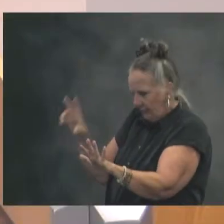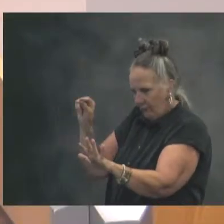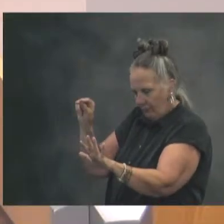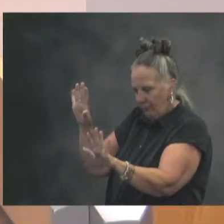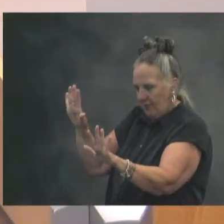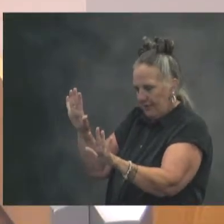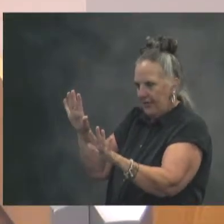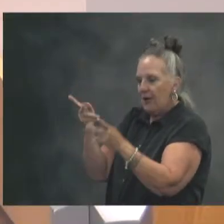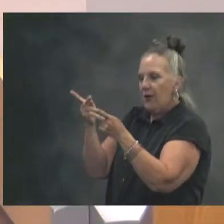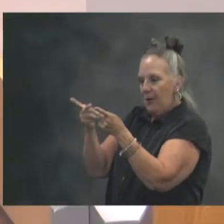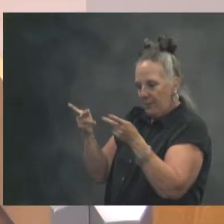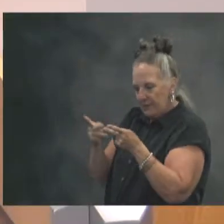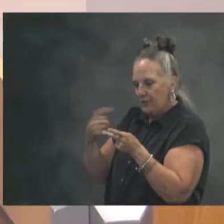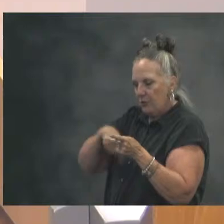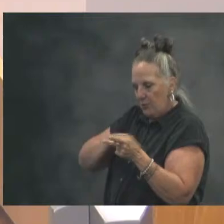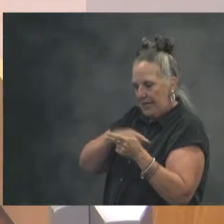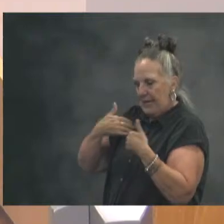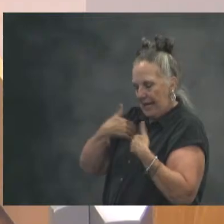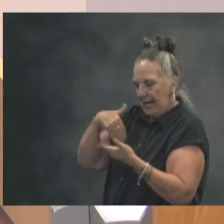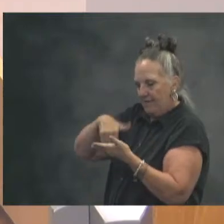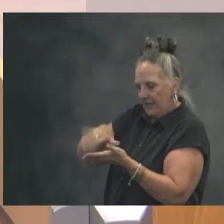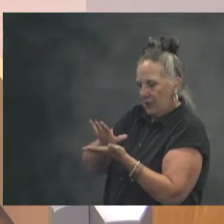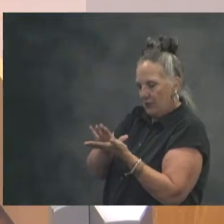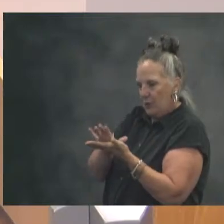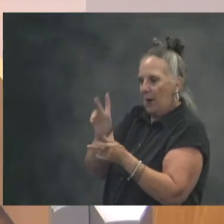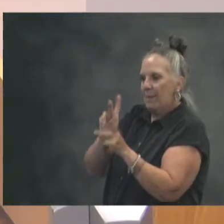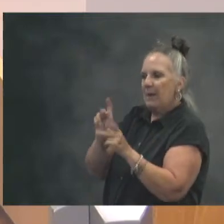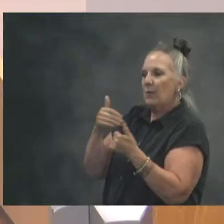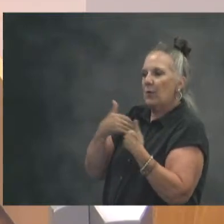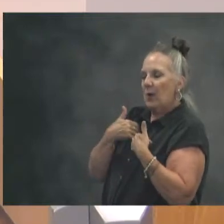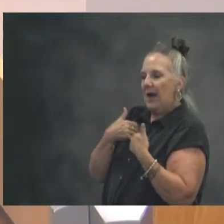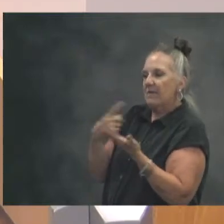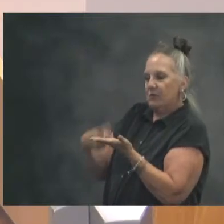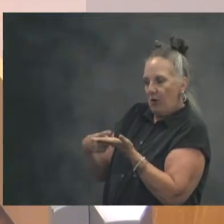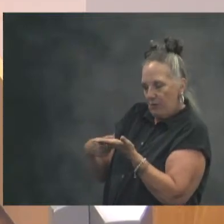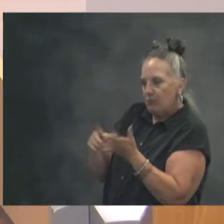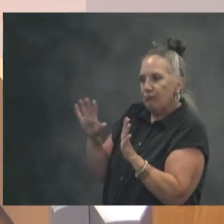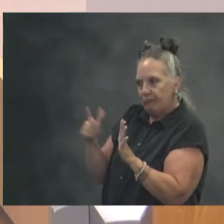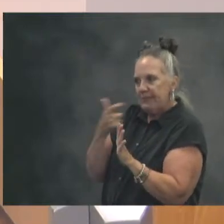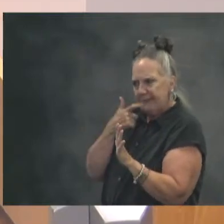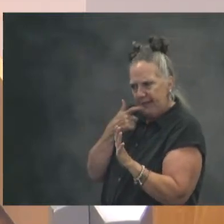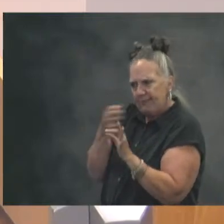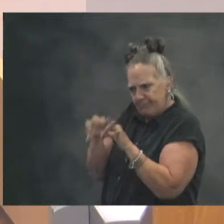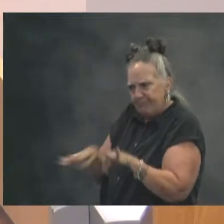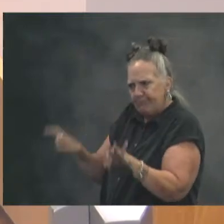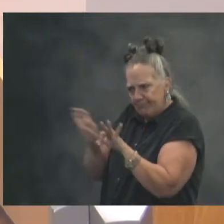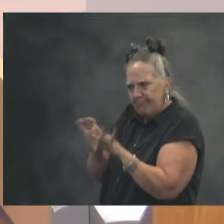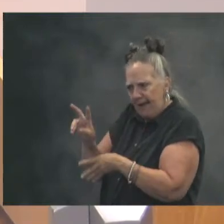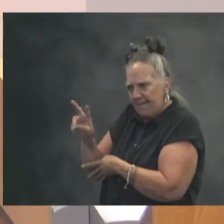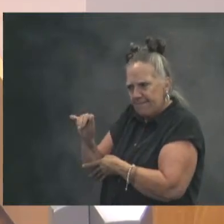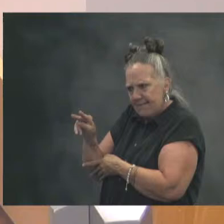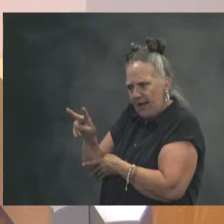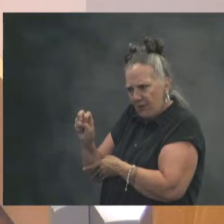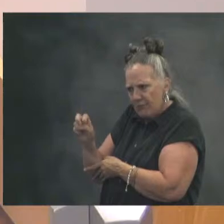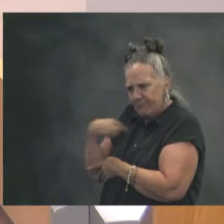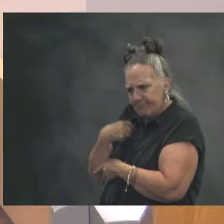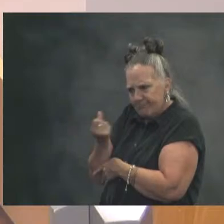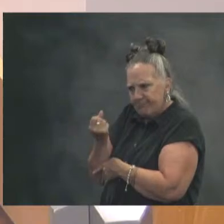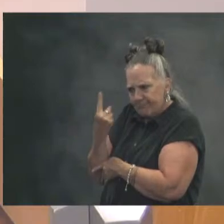that we have in the schools that I've talked to have been very valuable. I'm just saying